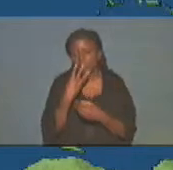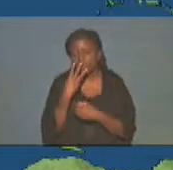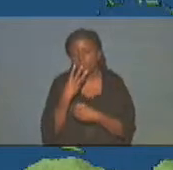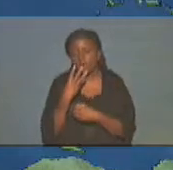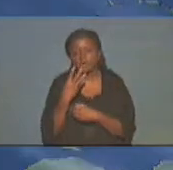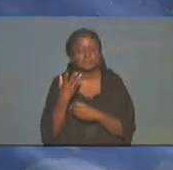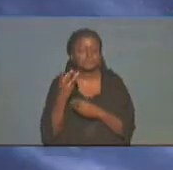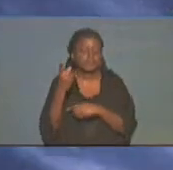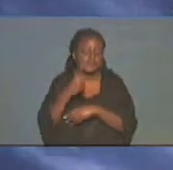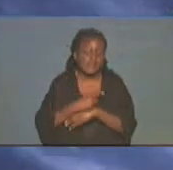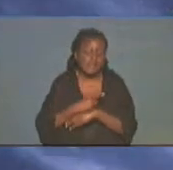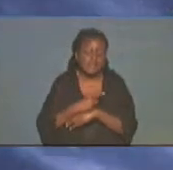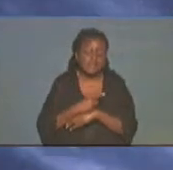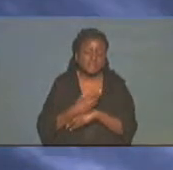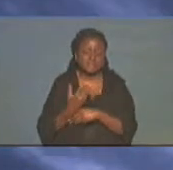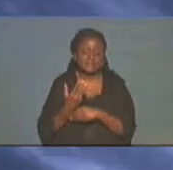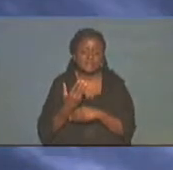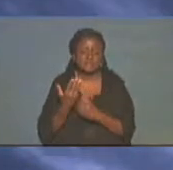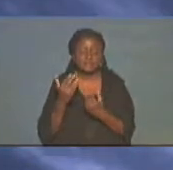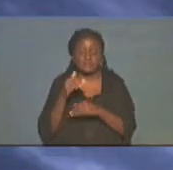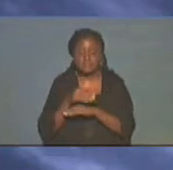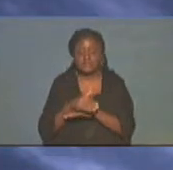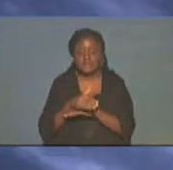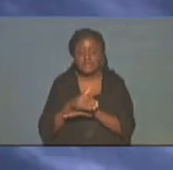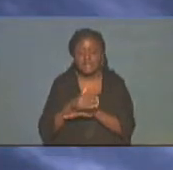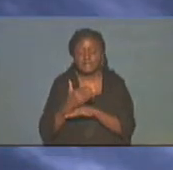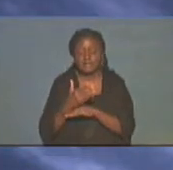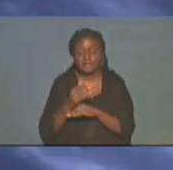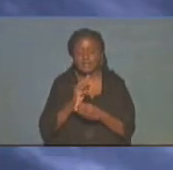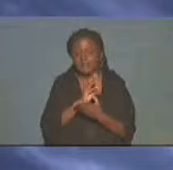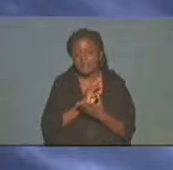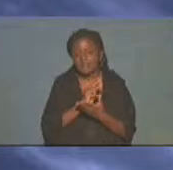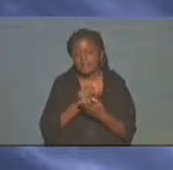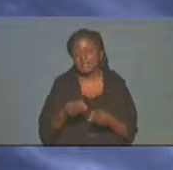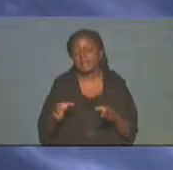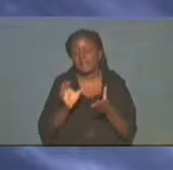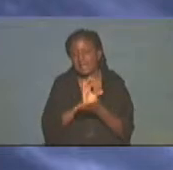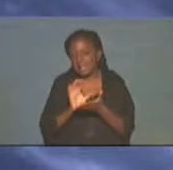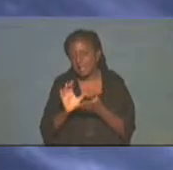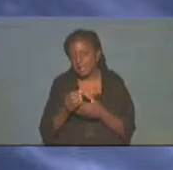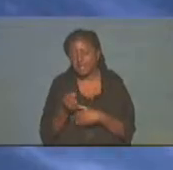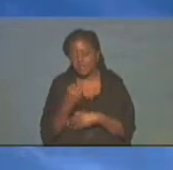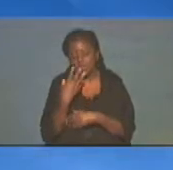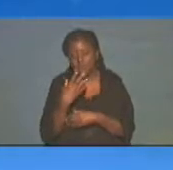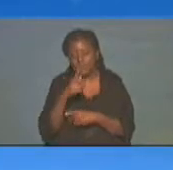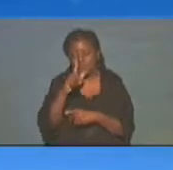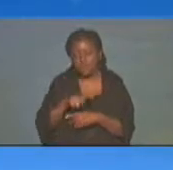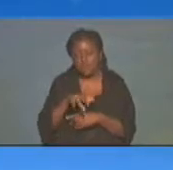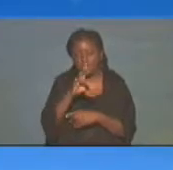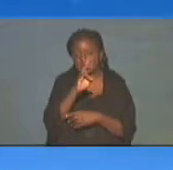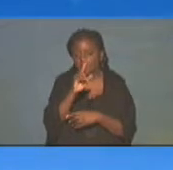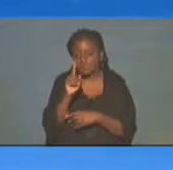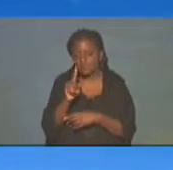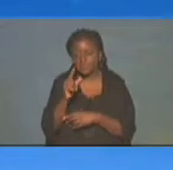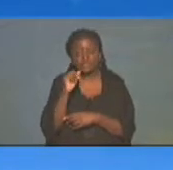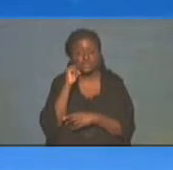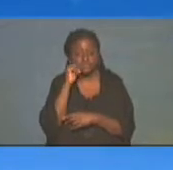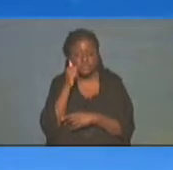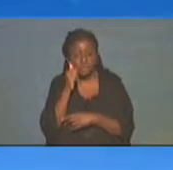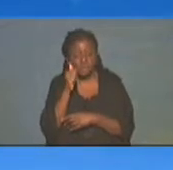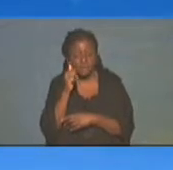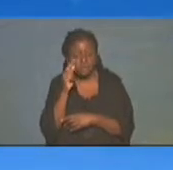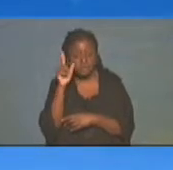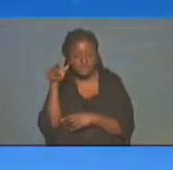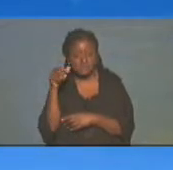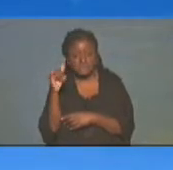mild nights. Our forecast for tonight calls for mainly clear and a bit on the warm side. The low temperature around 71 degrees, and tomorrow it's going to be sunny